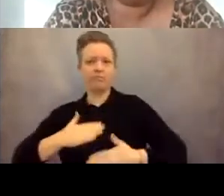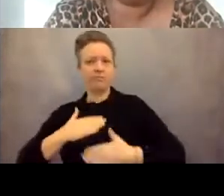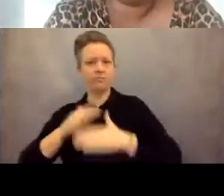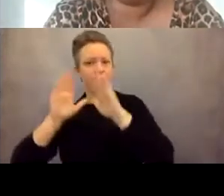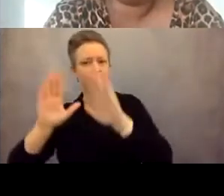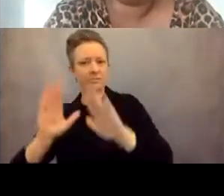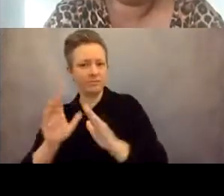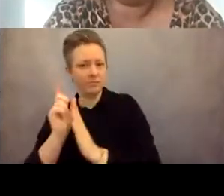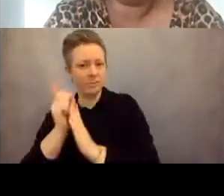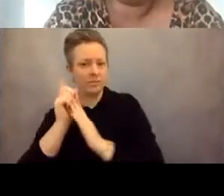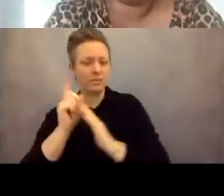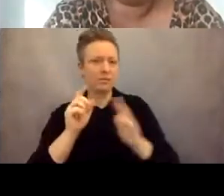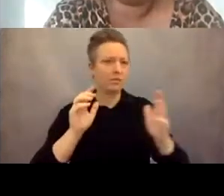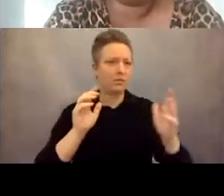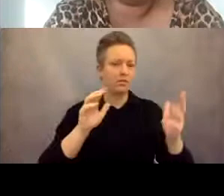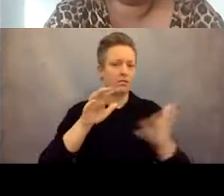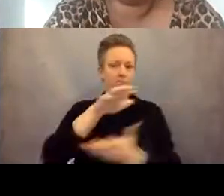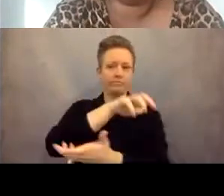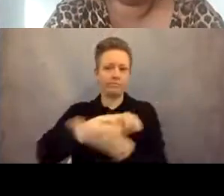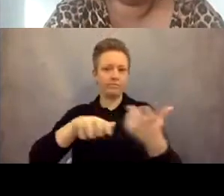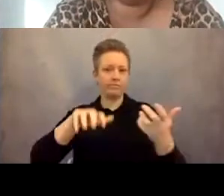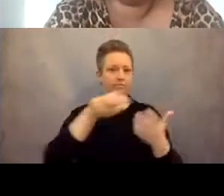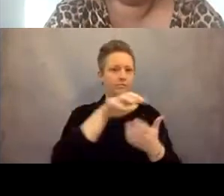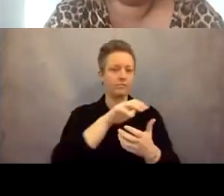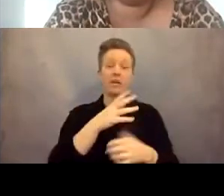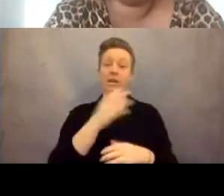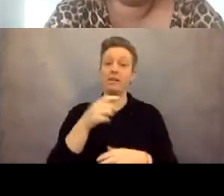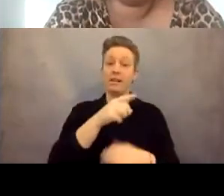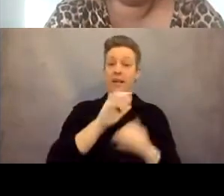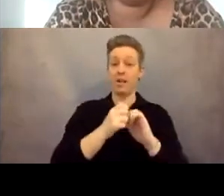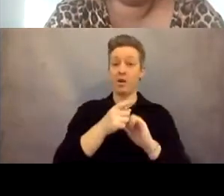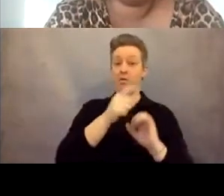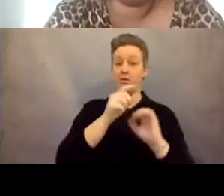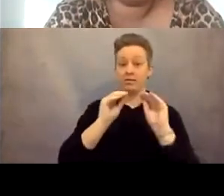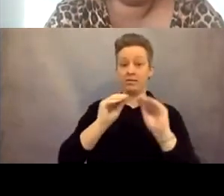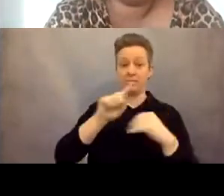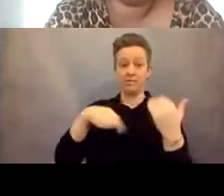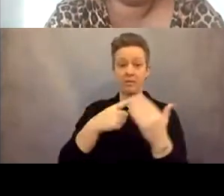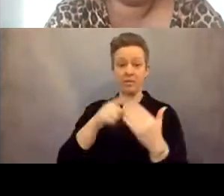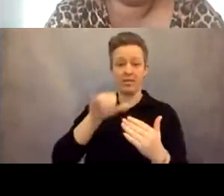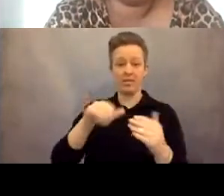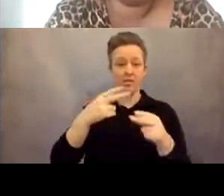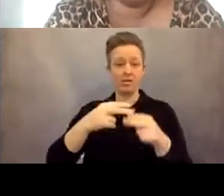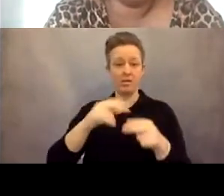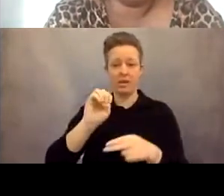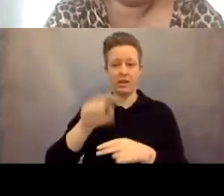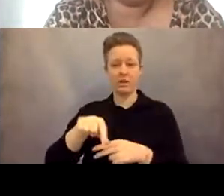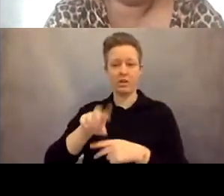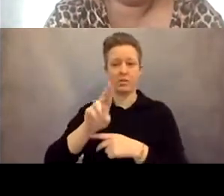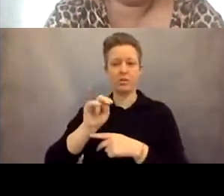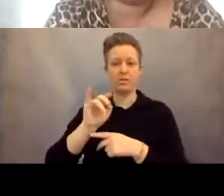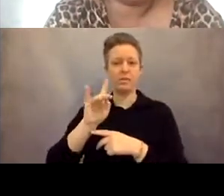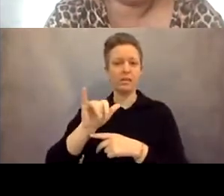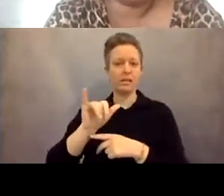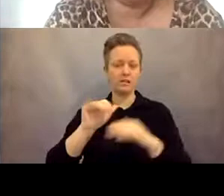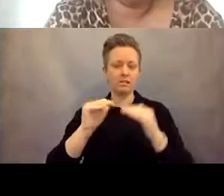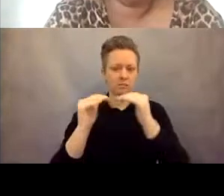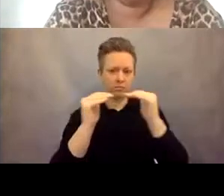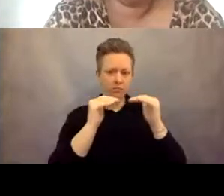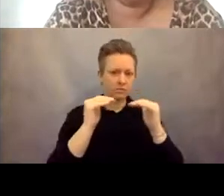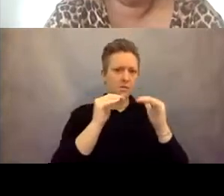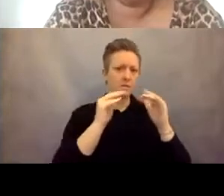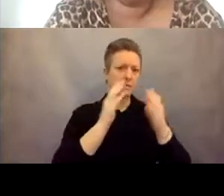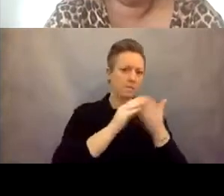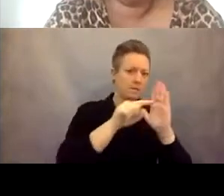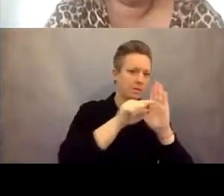was a way he was talking about it, this whole conversation about equanimity, that was completely new to me. Because during those 3 years when my brother and I were